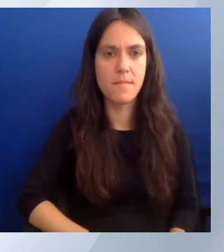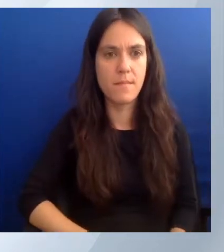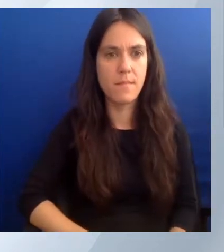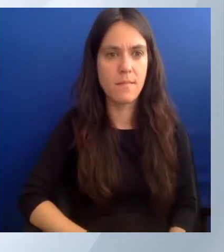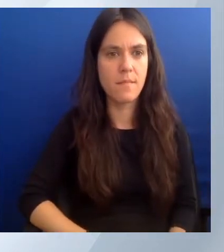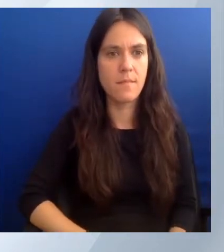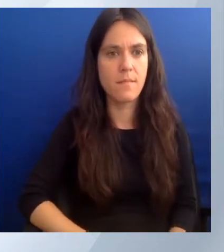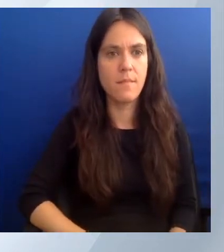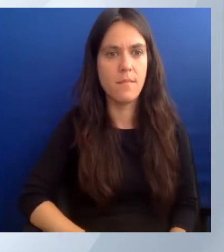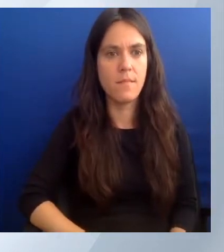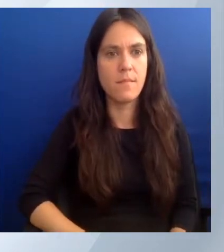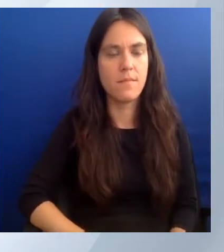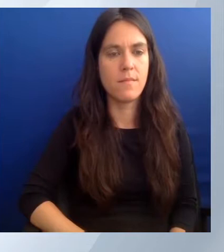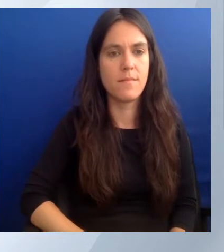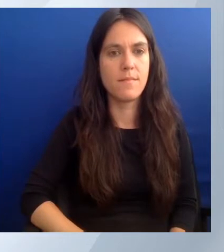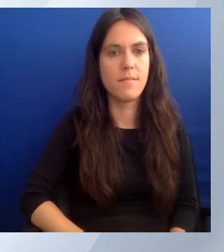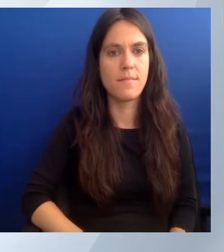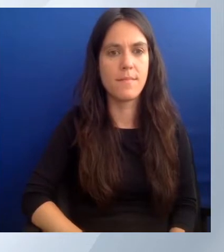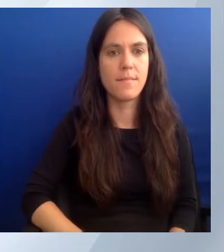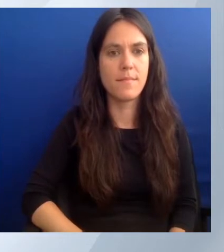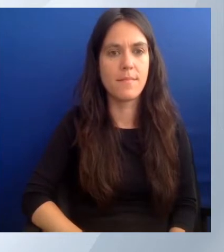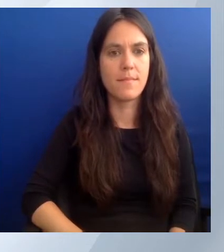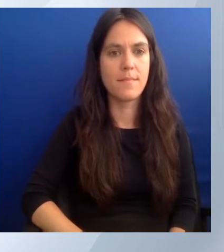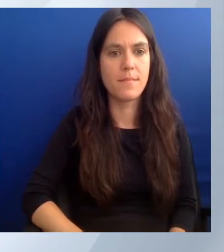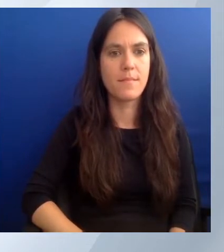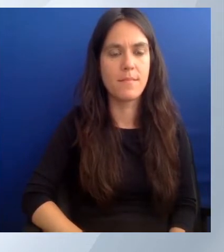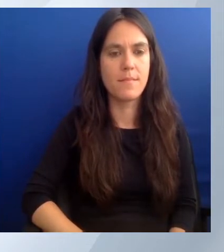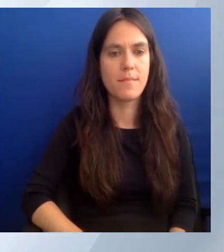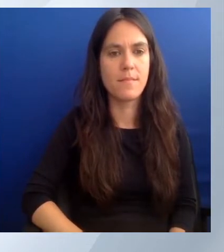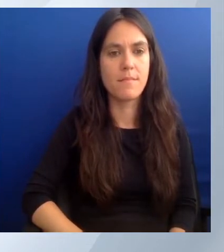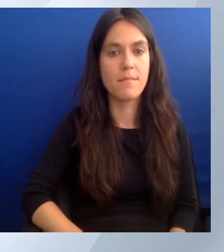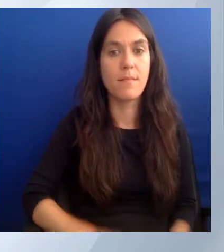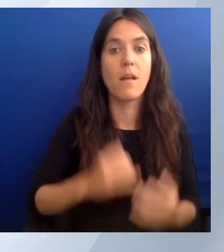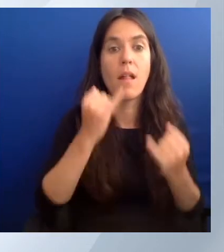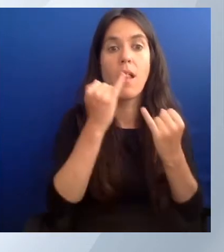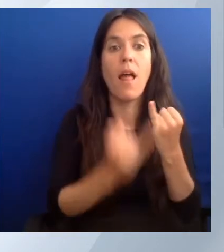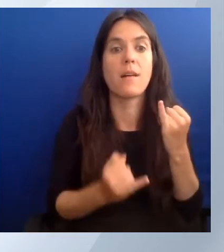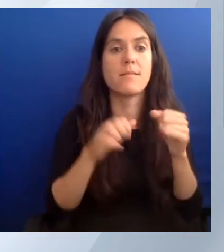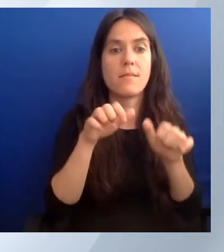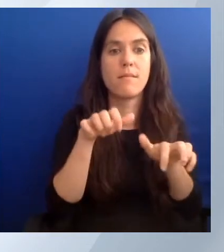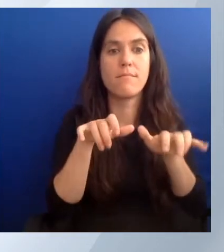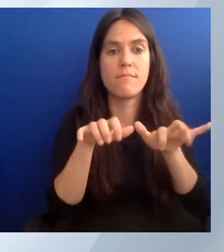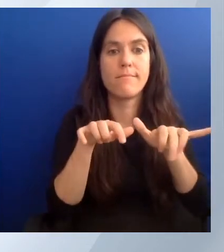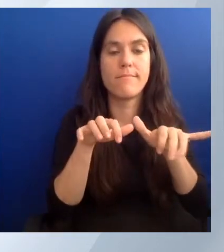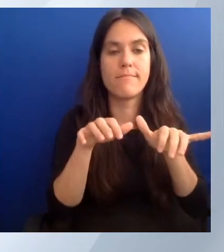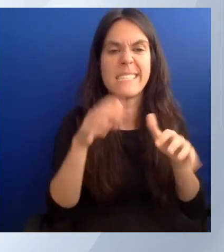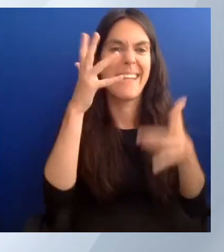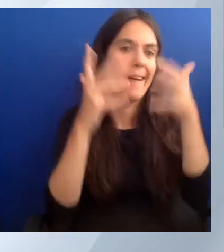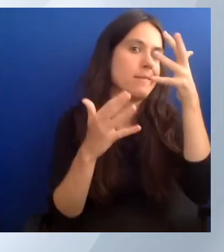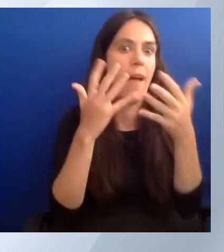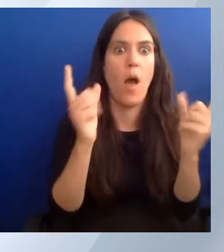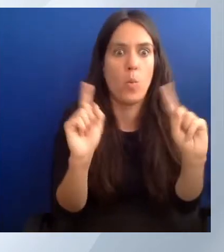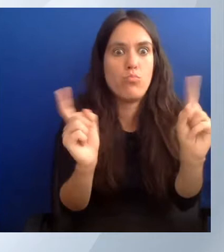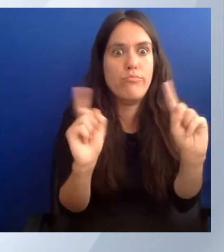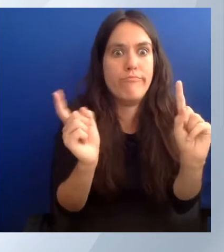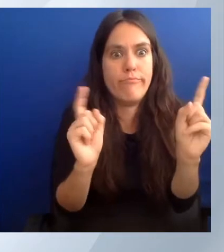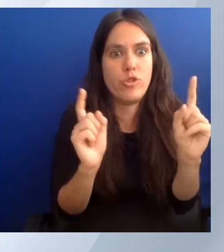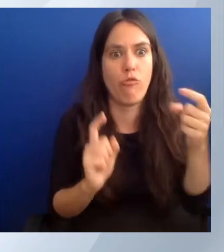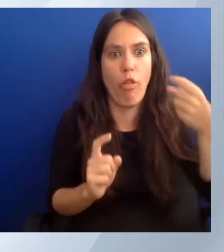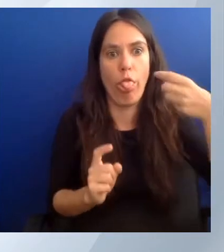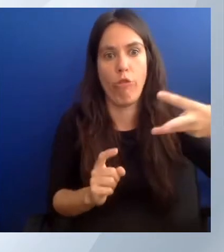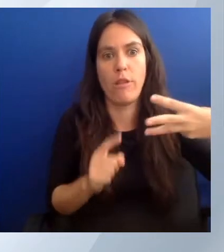in this class, we need, of course, the data that we want to store, which is just 3 strings for